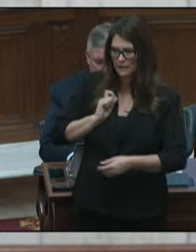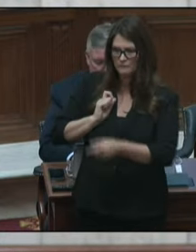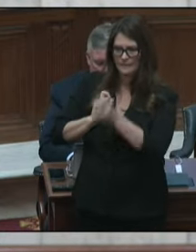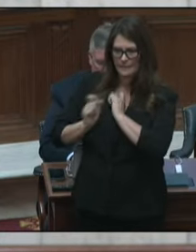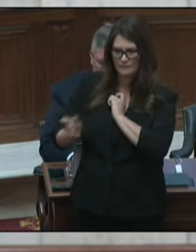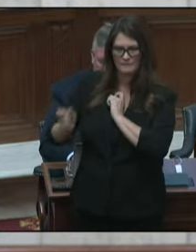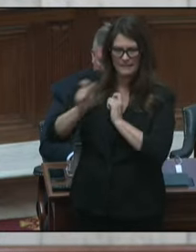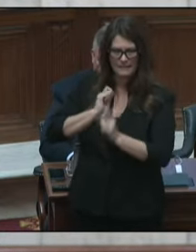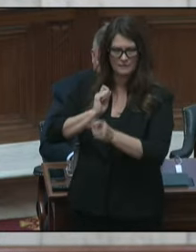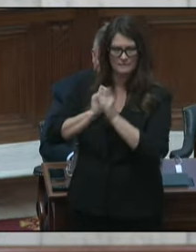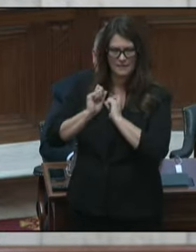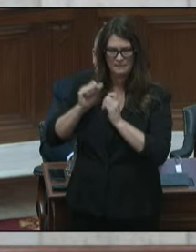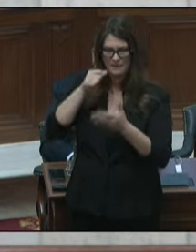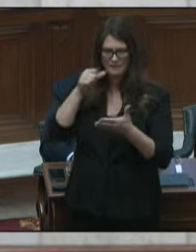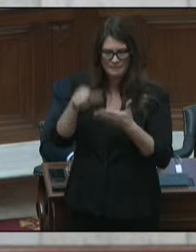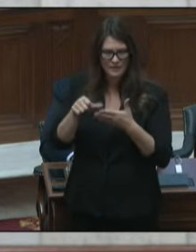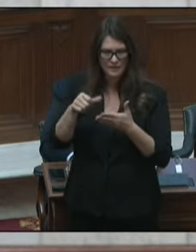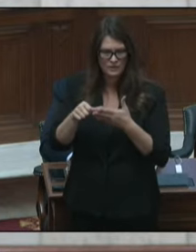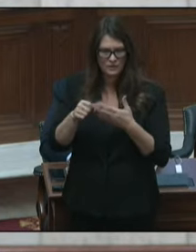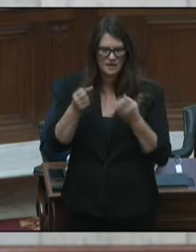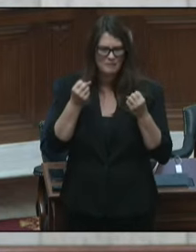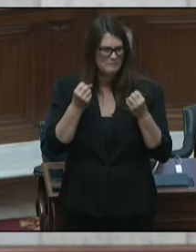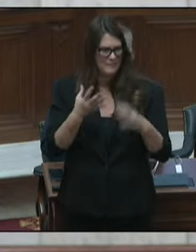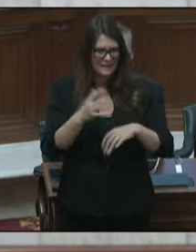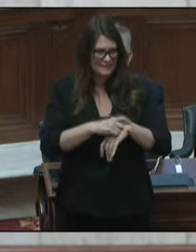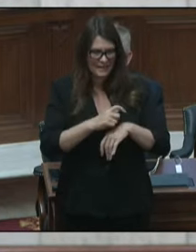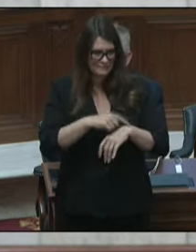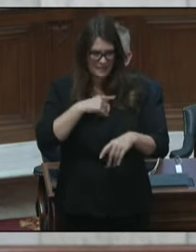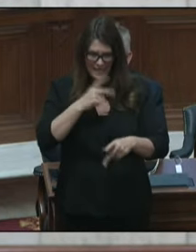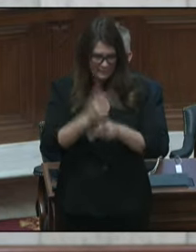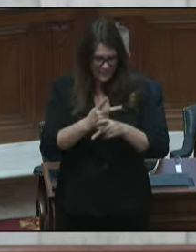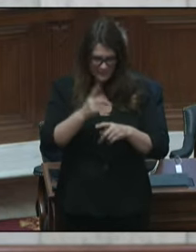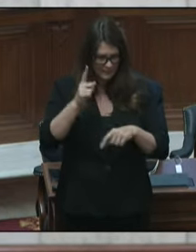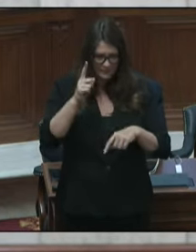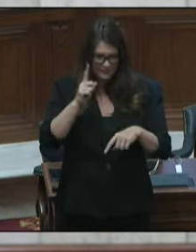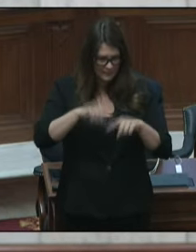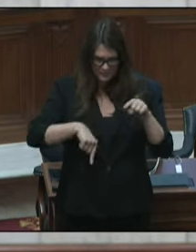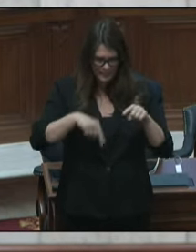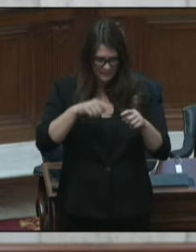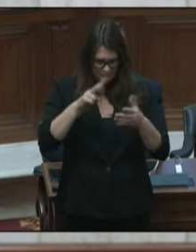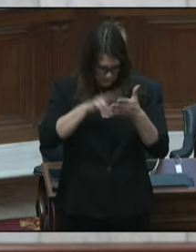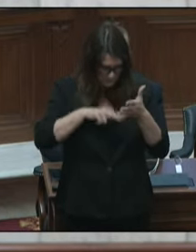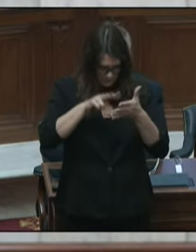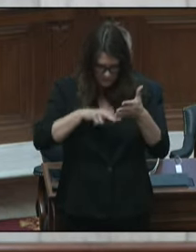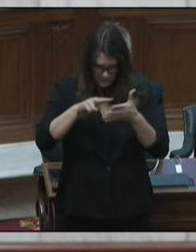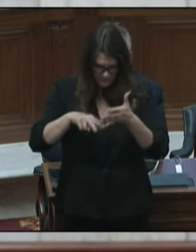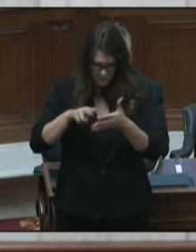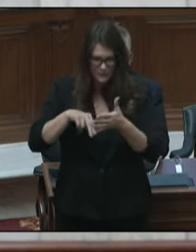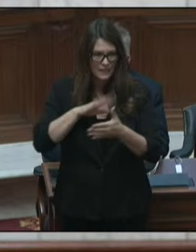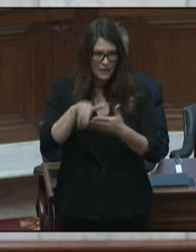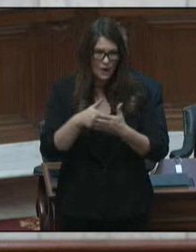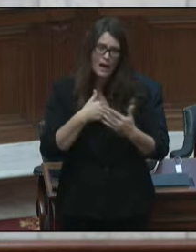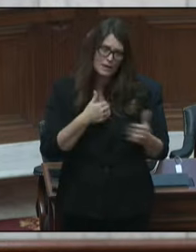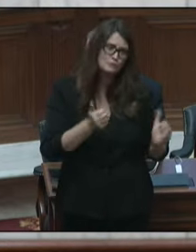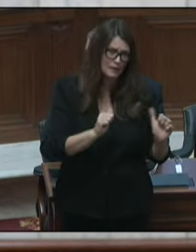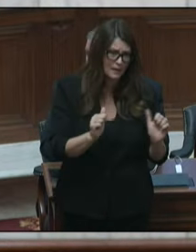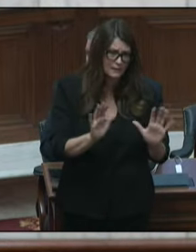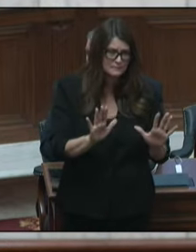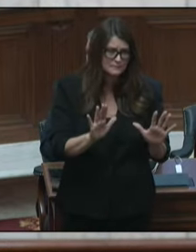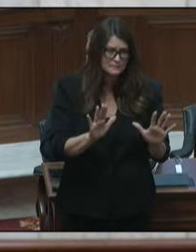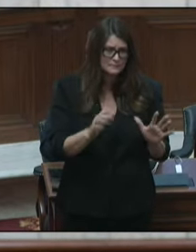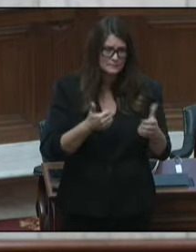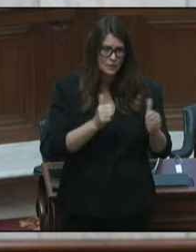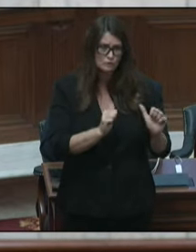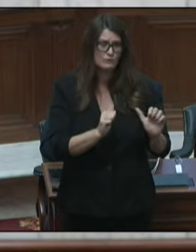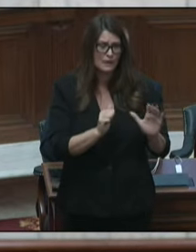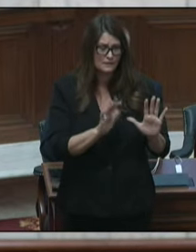letter, and lots of times there's no way to keep up with reading all the letters after letters after letters, but we try to run or to